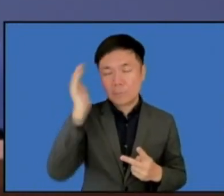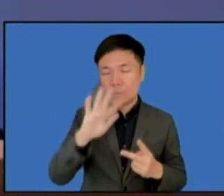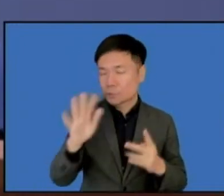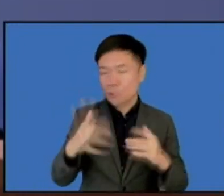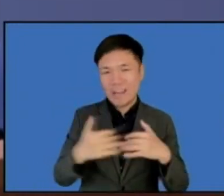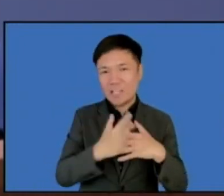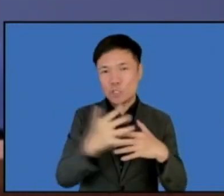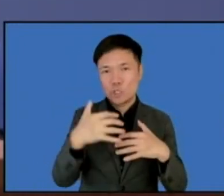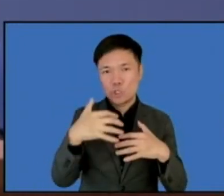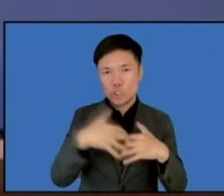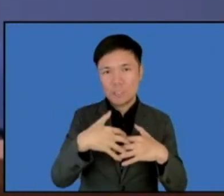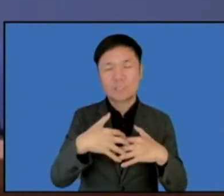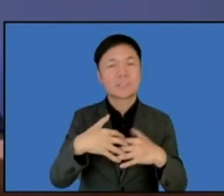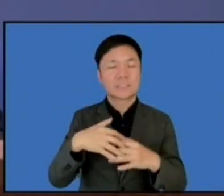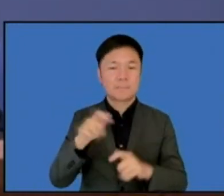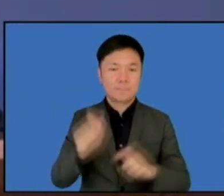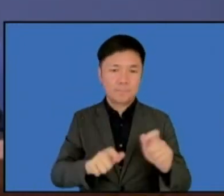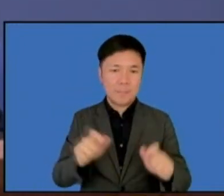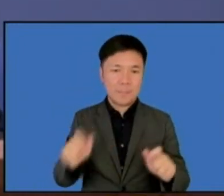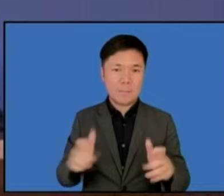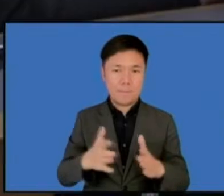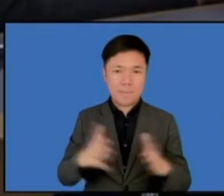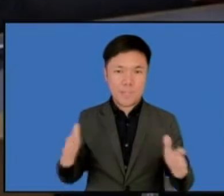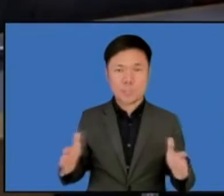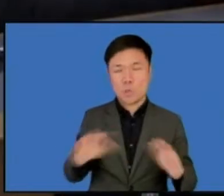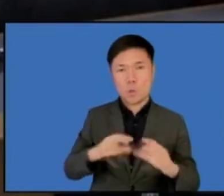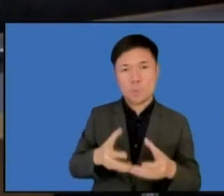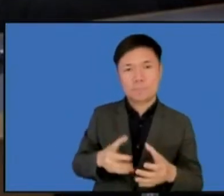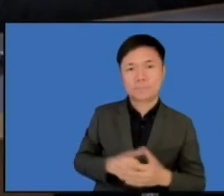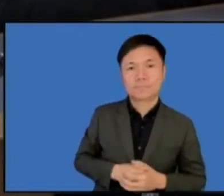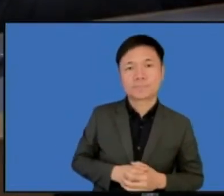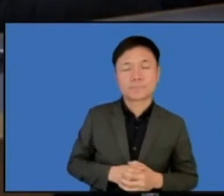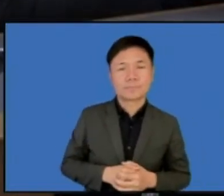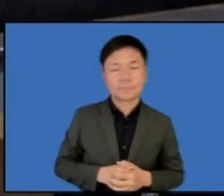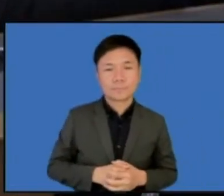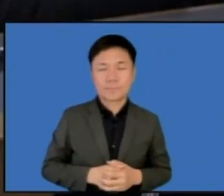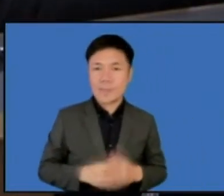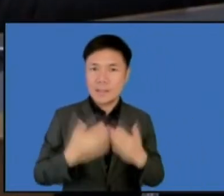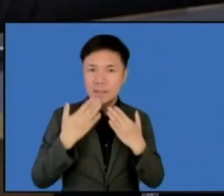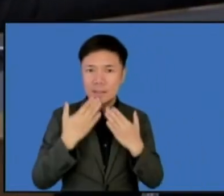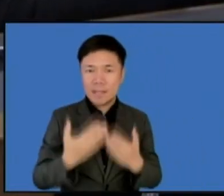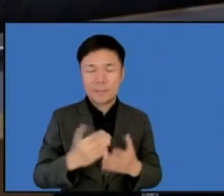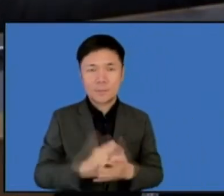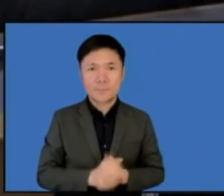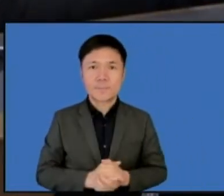people major group. Thank you, Madam Chair. This is Duresh Ahbar,